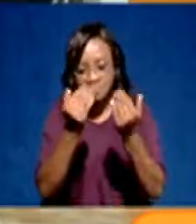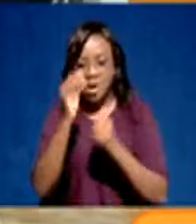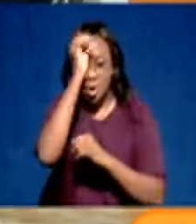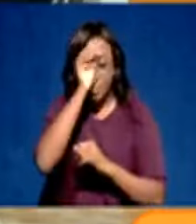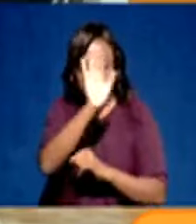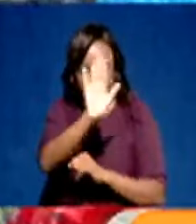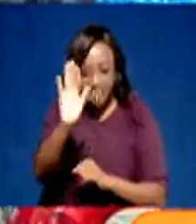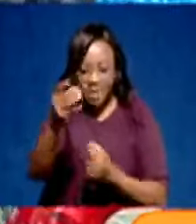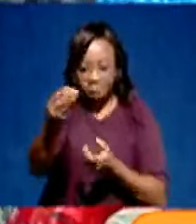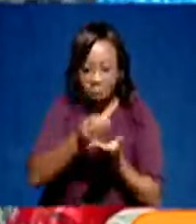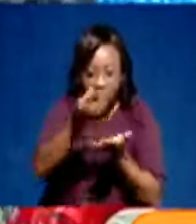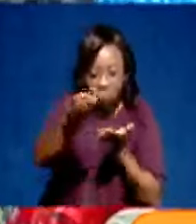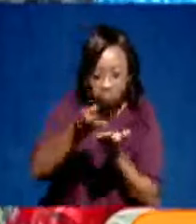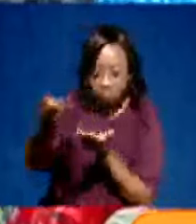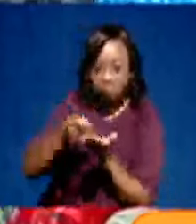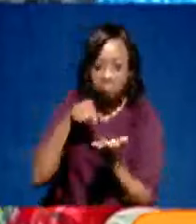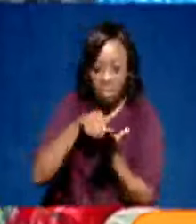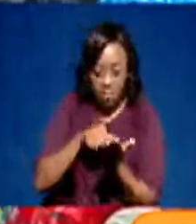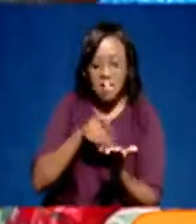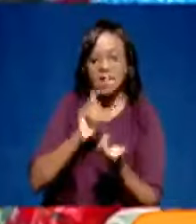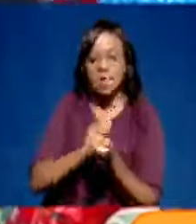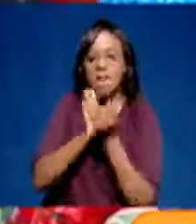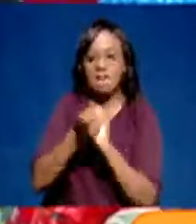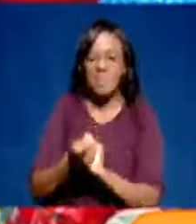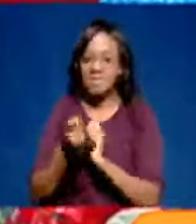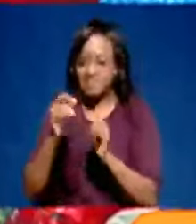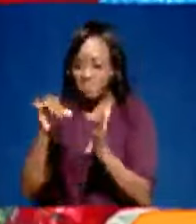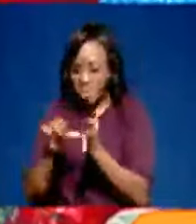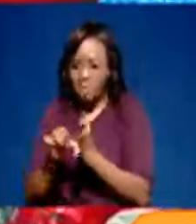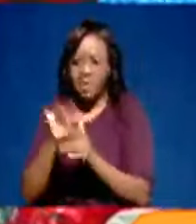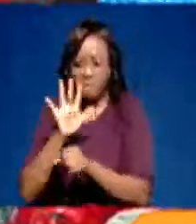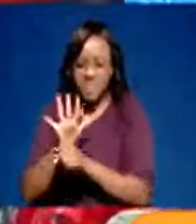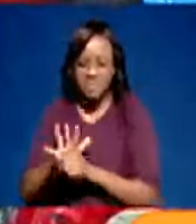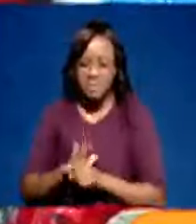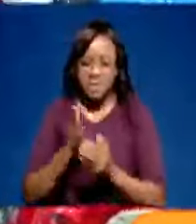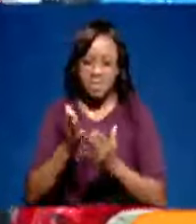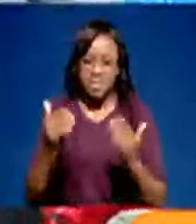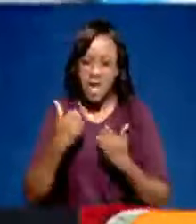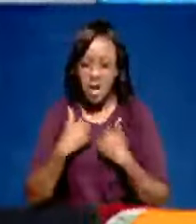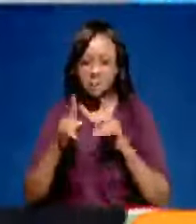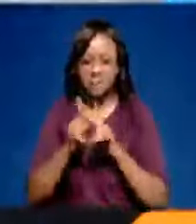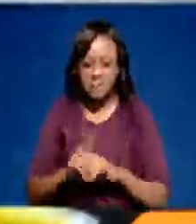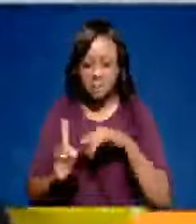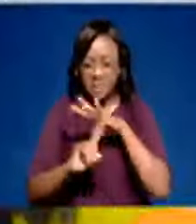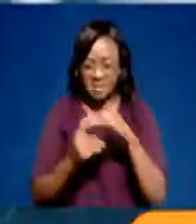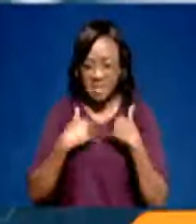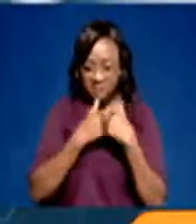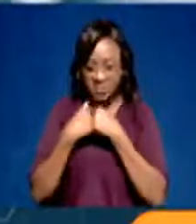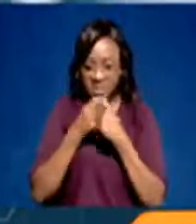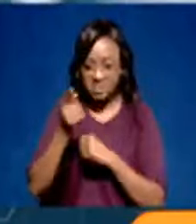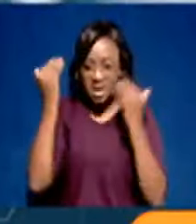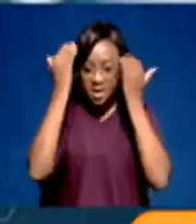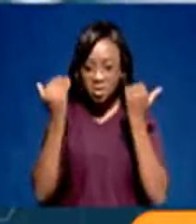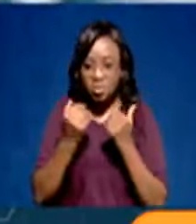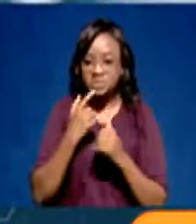impact statement. The regulations amended to address the matters that landed the ministry in court, which now state that every person living in